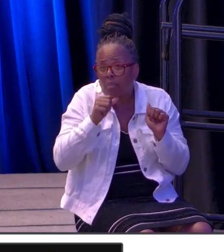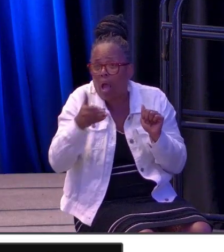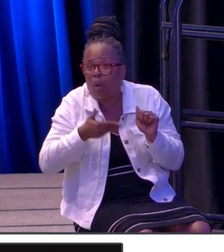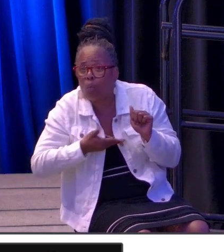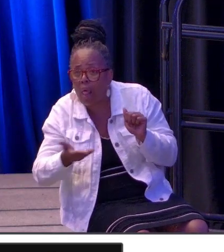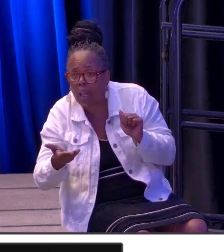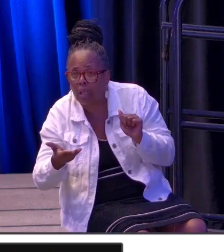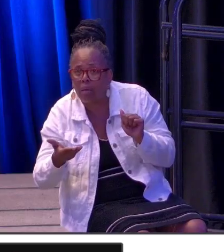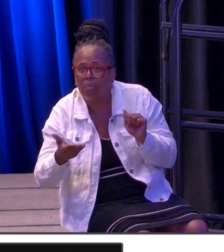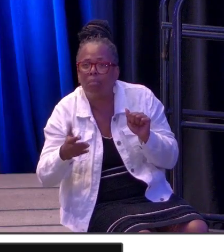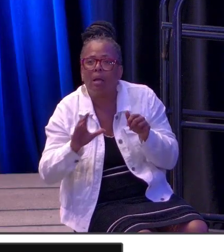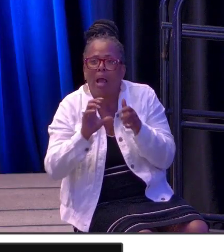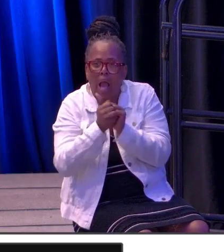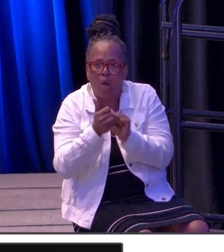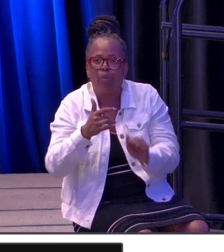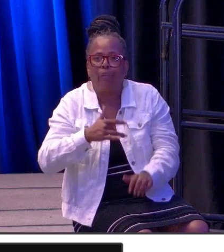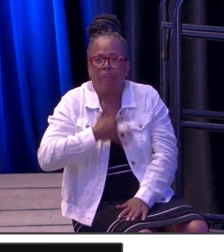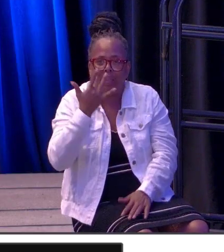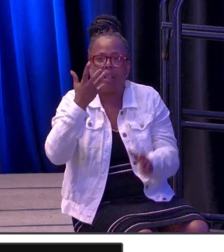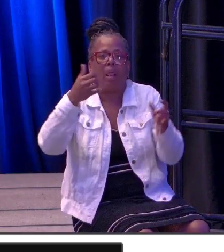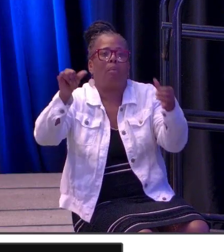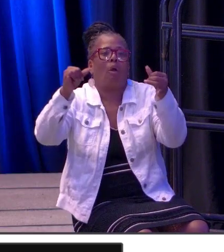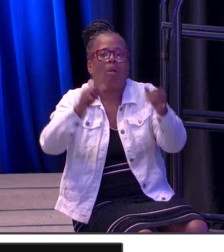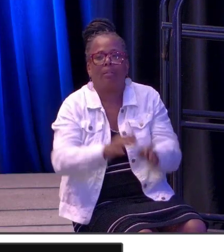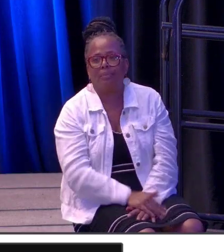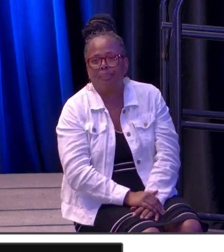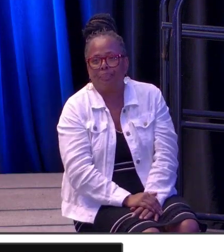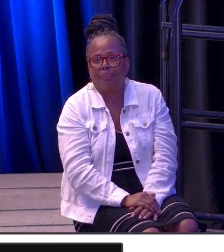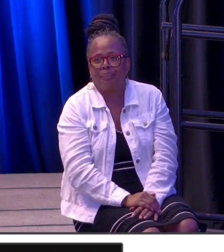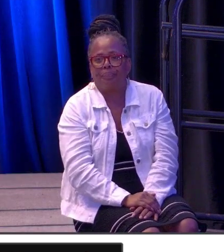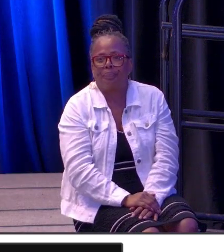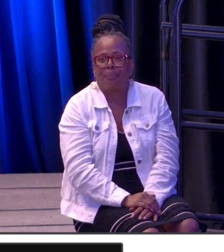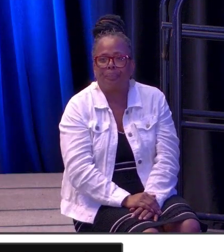you're out at a party.